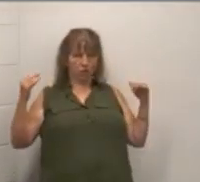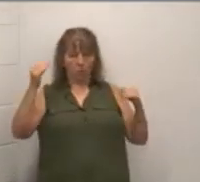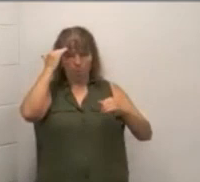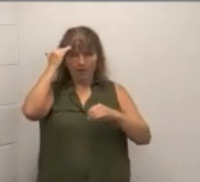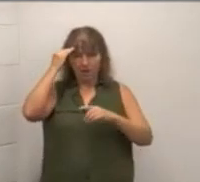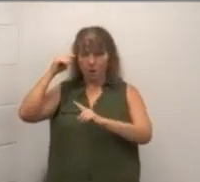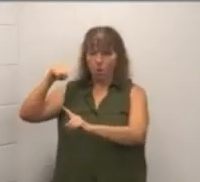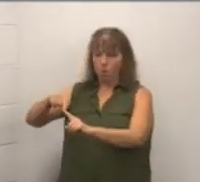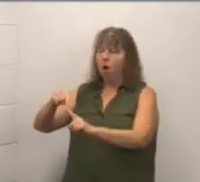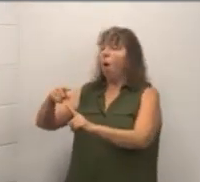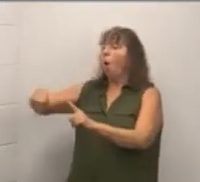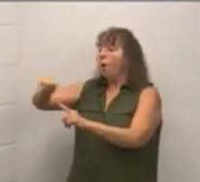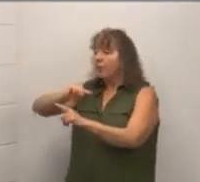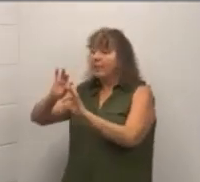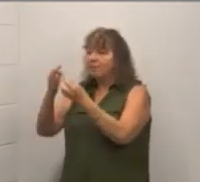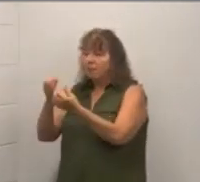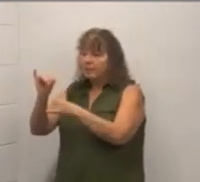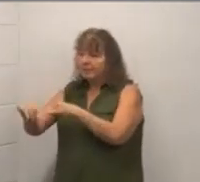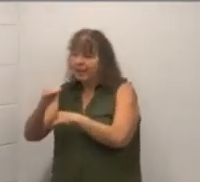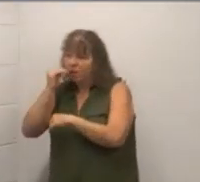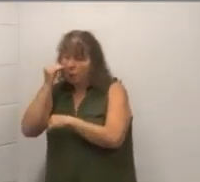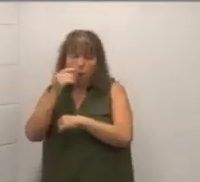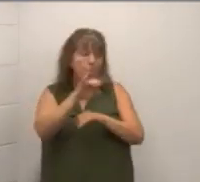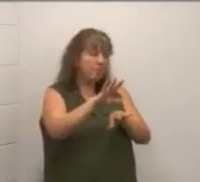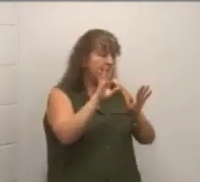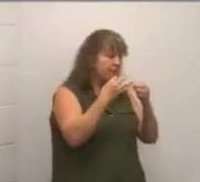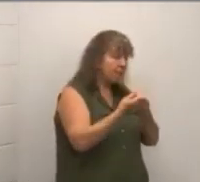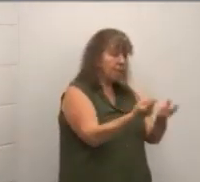now is begin to build our schedule,